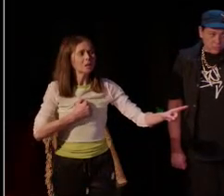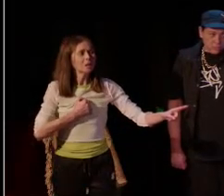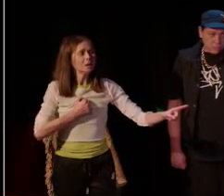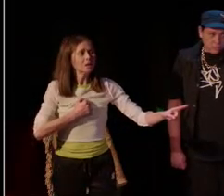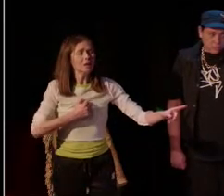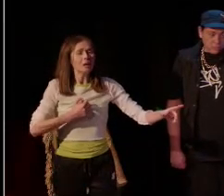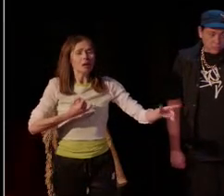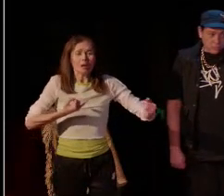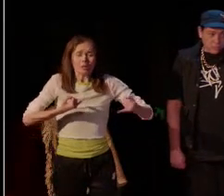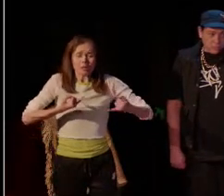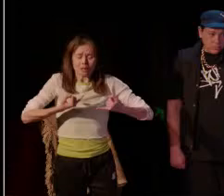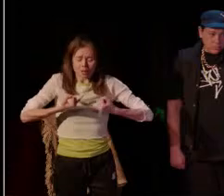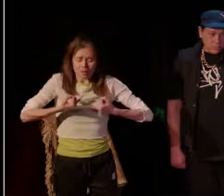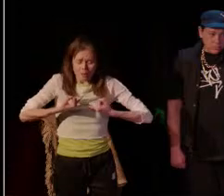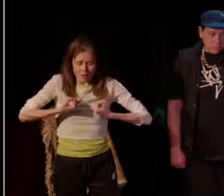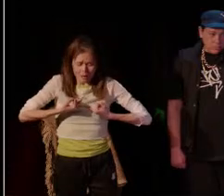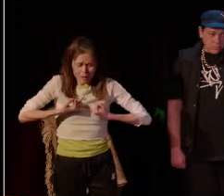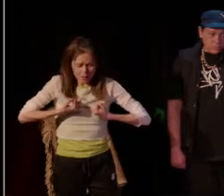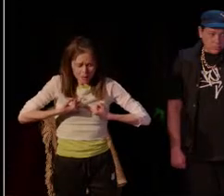I did wrong.